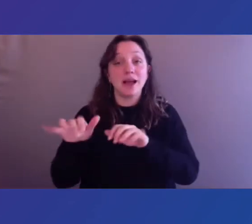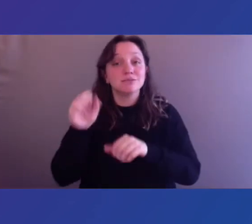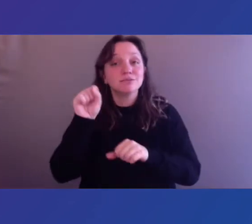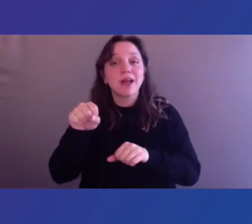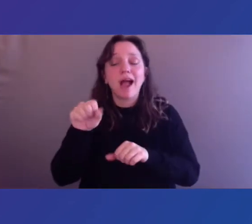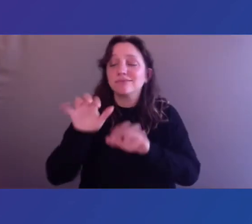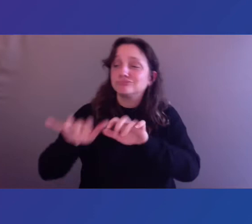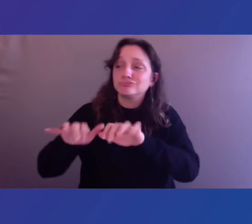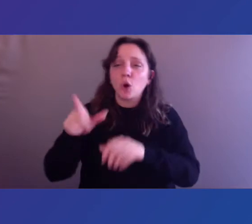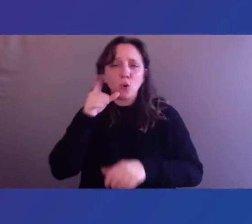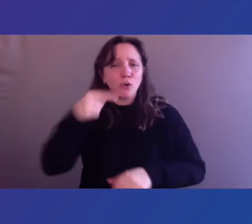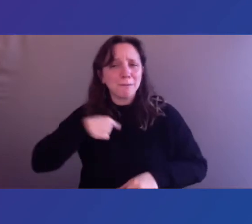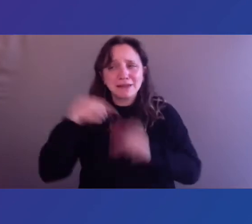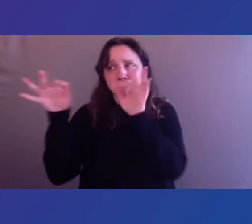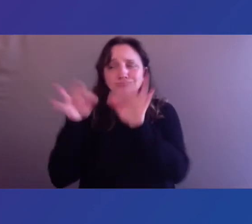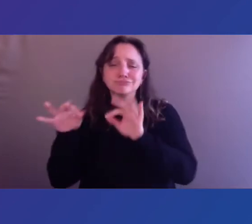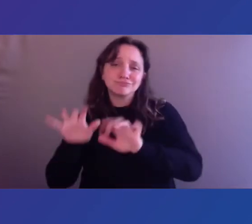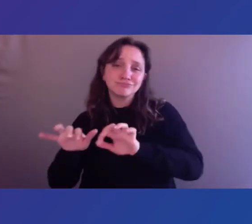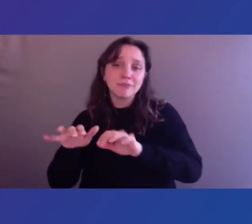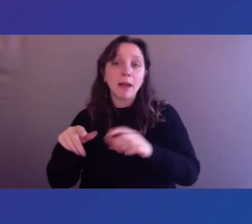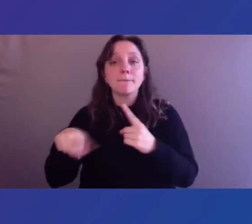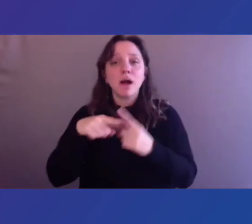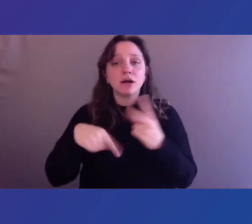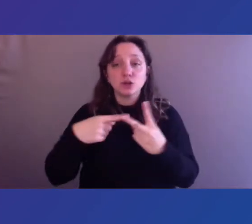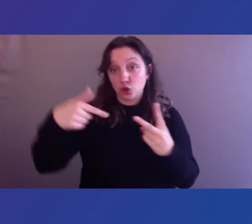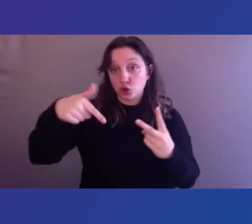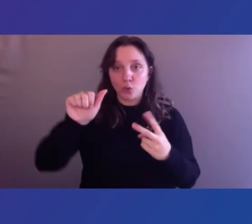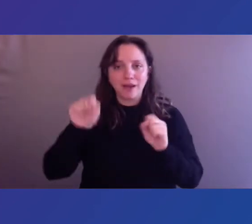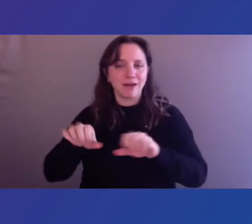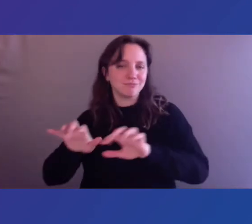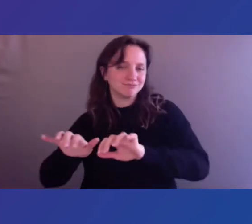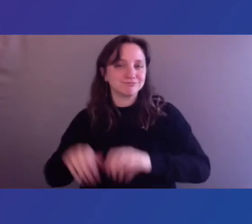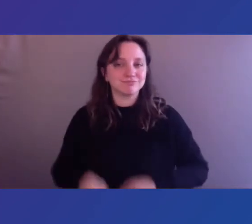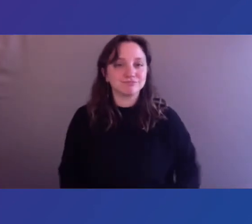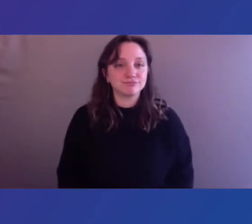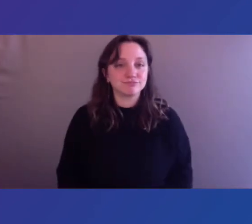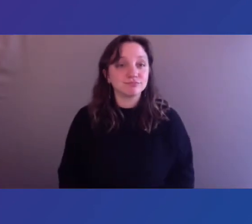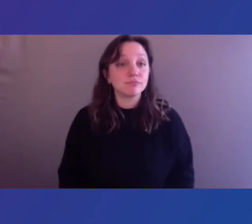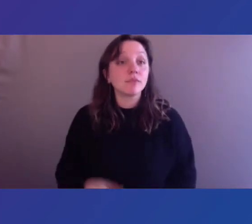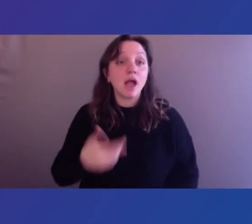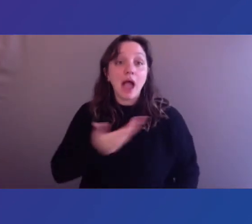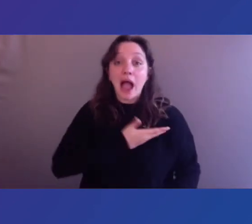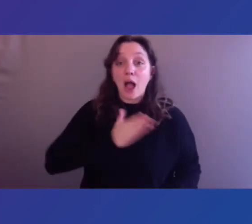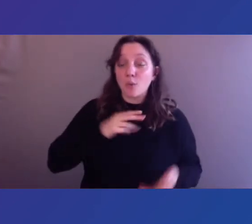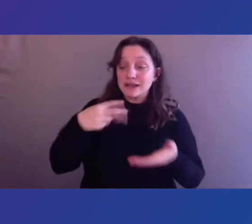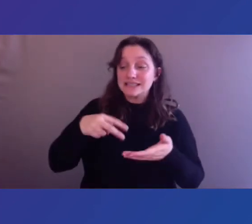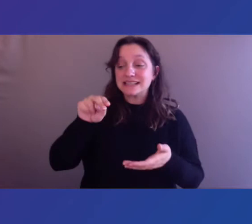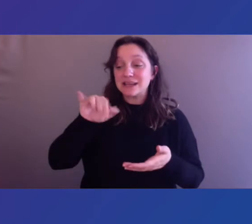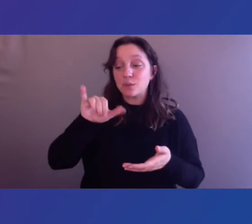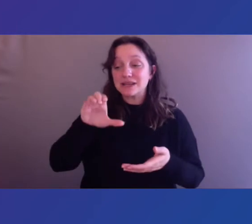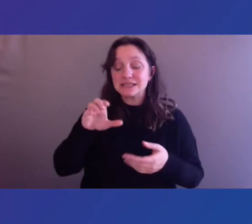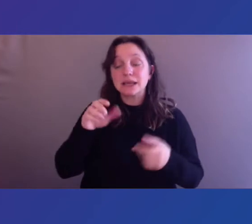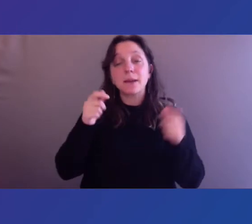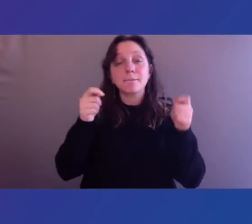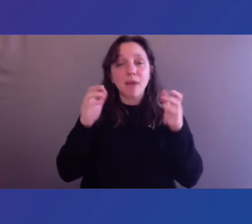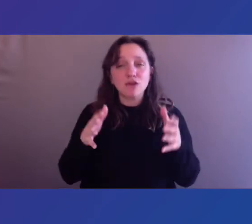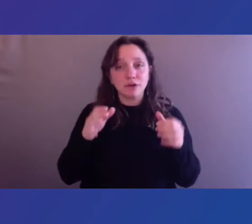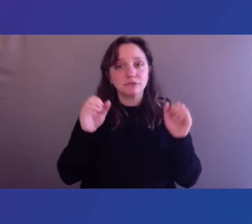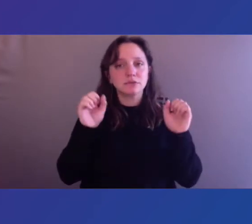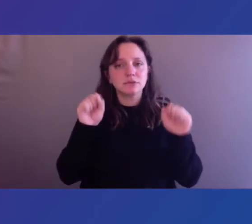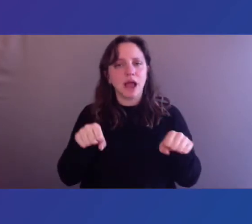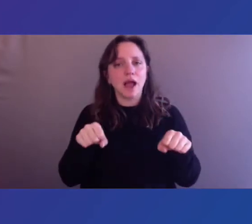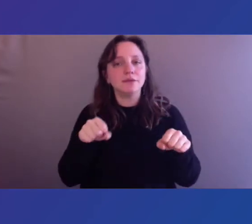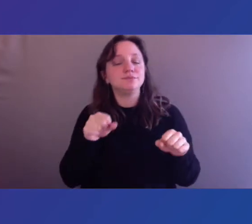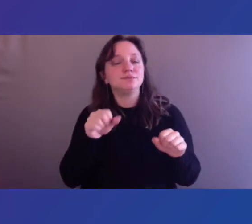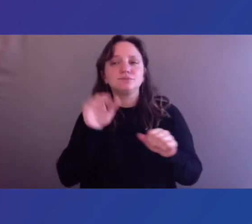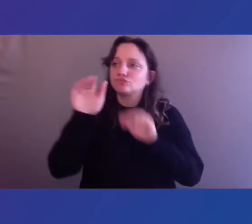me or for the panelists. Dance NYC moderators will be collecting questions and interacting with you in the chat. You can also follow